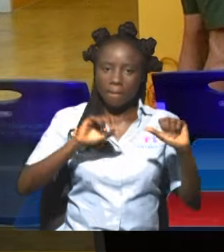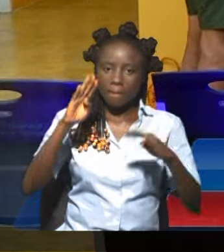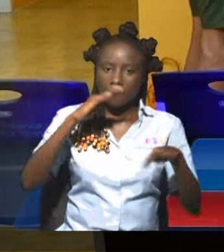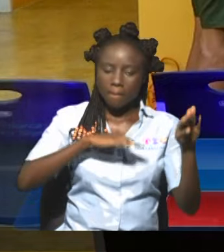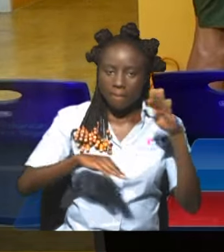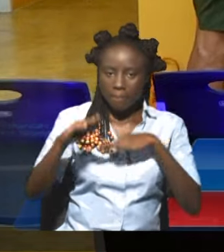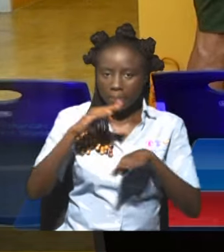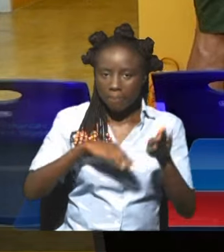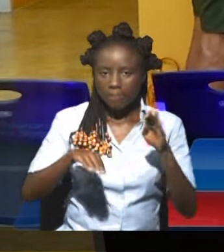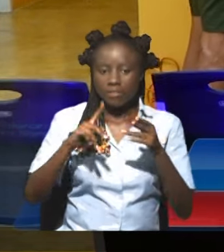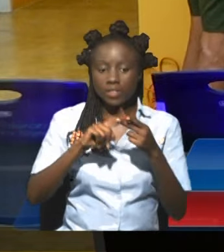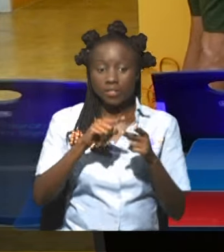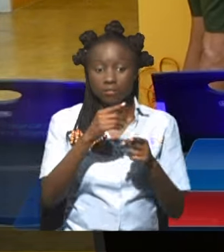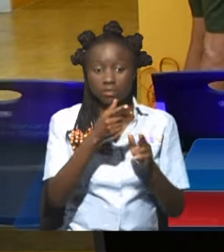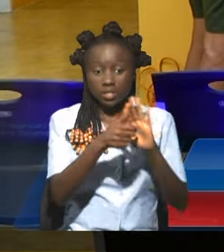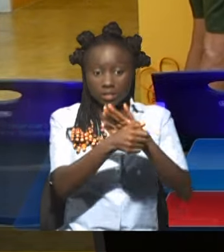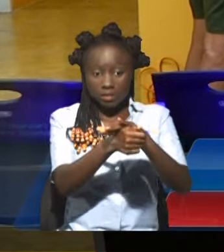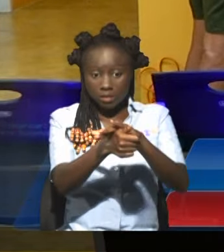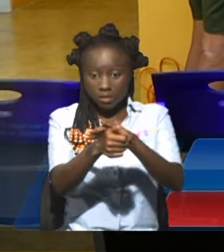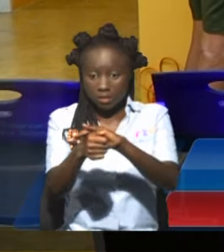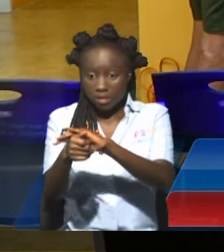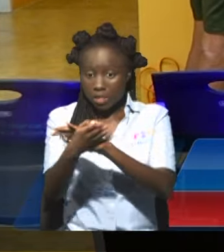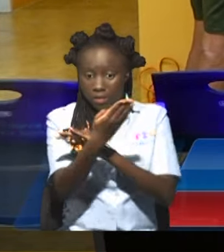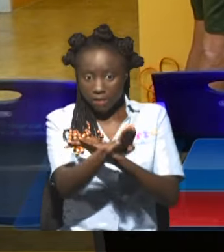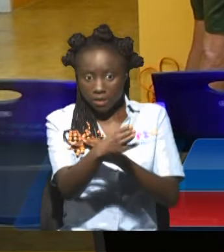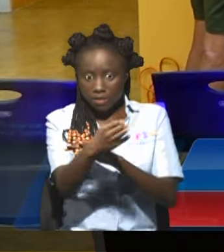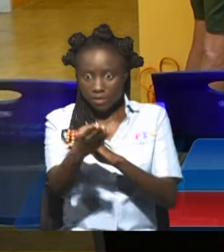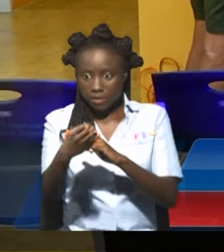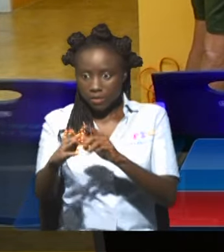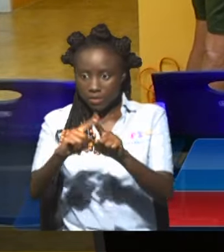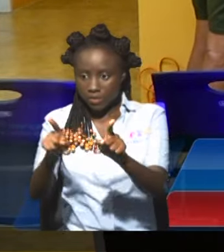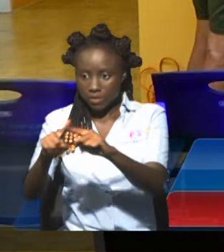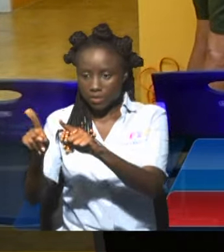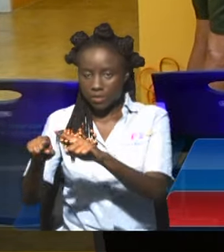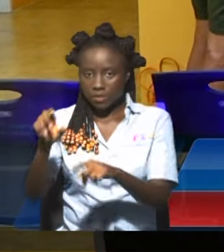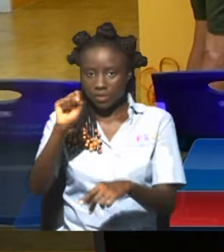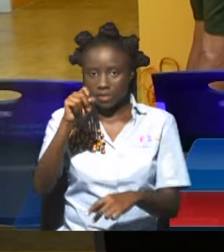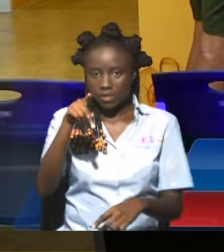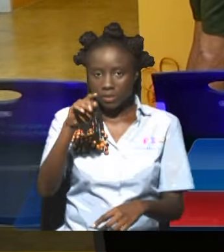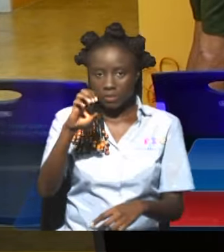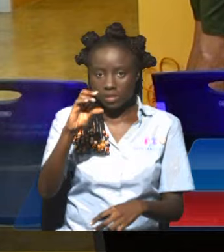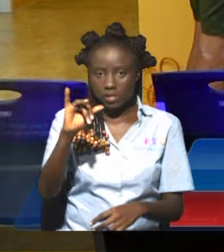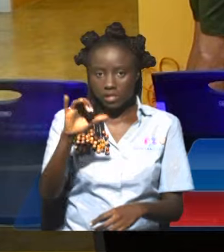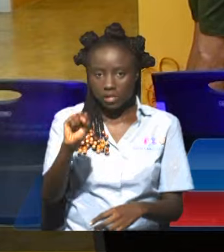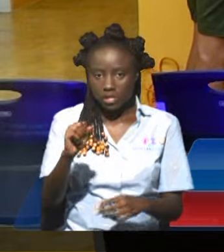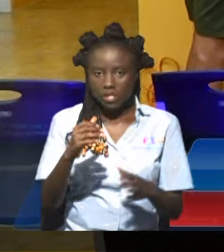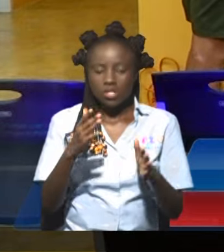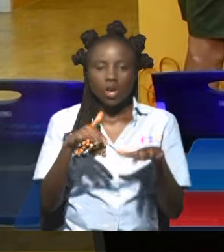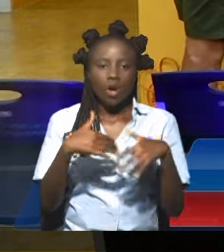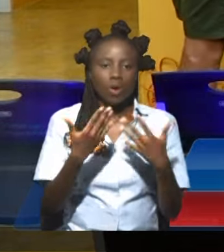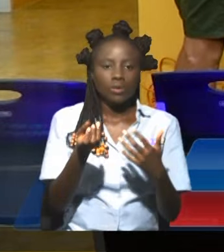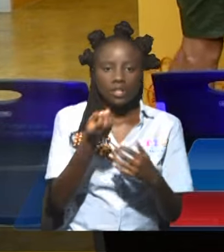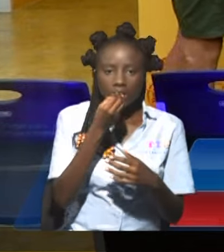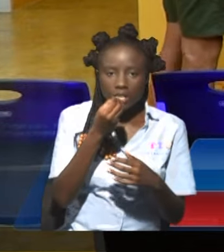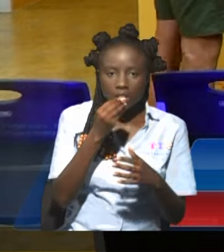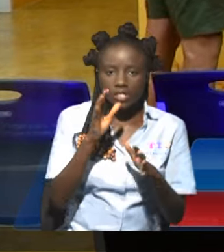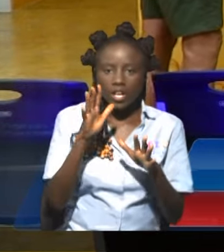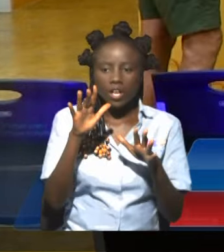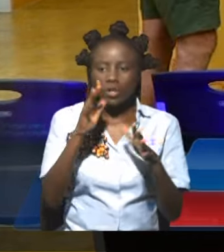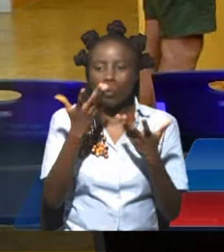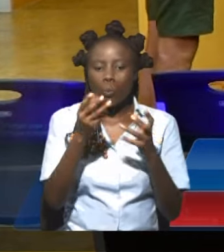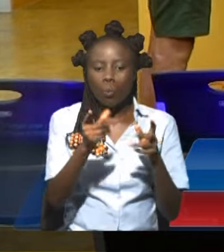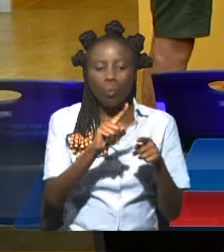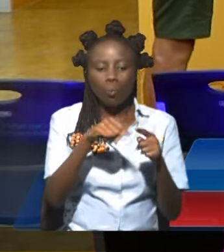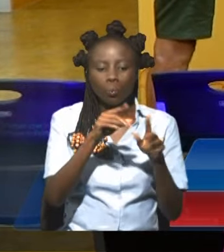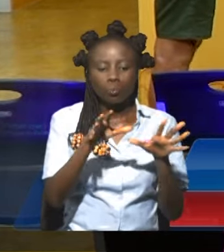all the different species that we have in Trinidad and Tobago, a little bit about their diet and life cycle and their migration